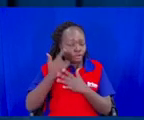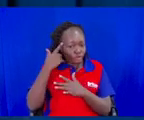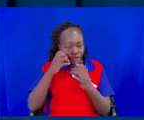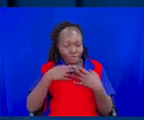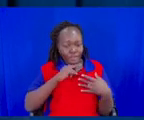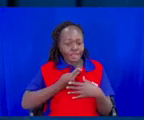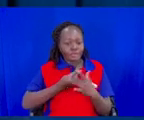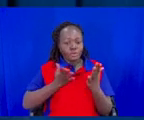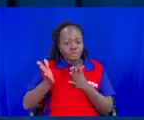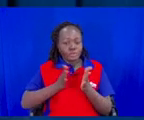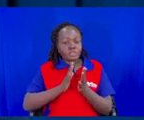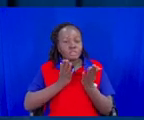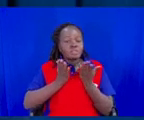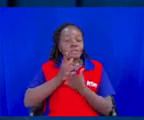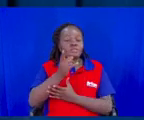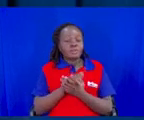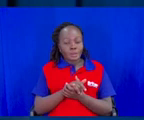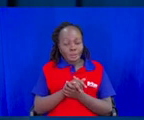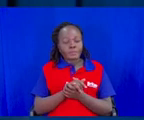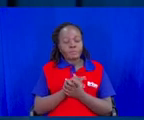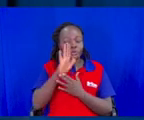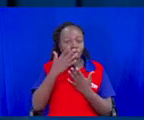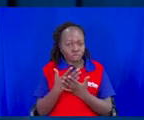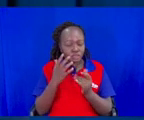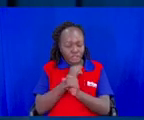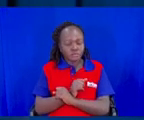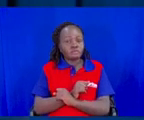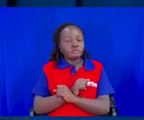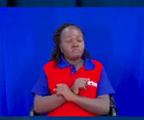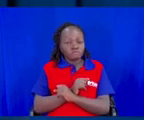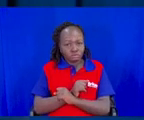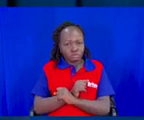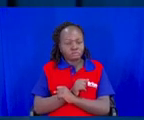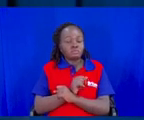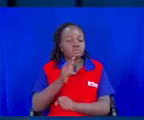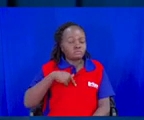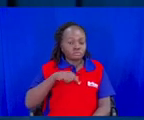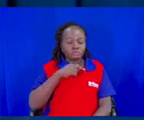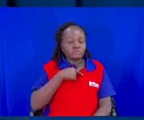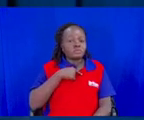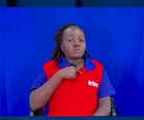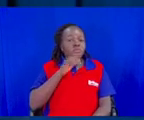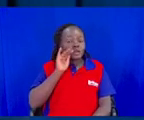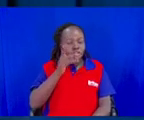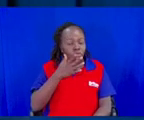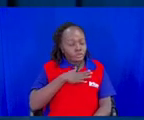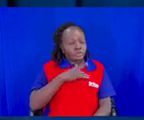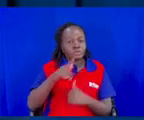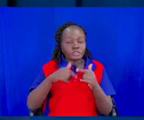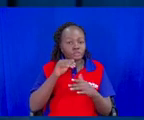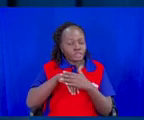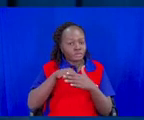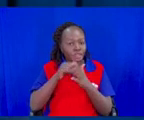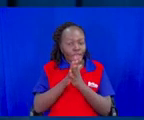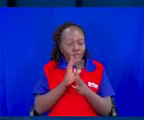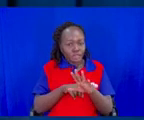us the opportunity to serve you. Your assets are safe. We urge you to keep on investing. And for this